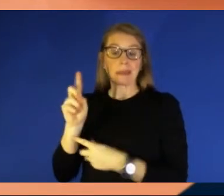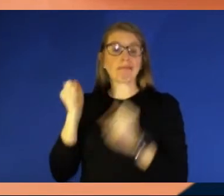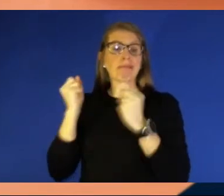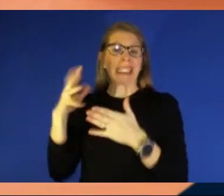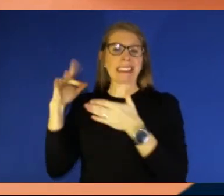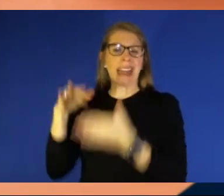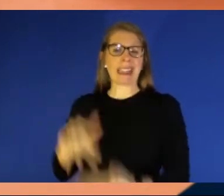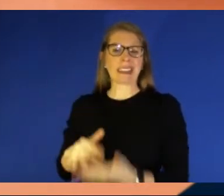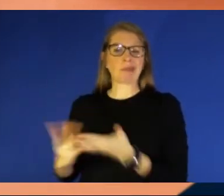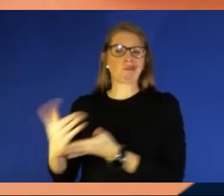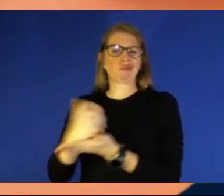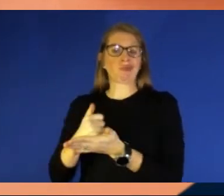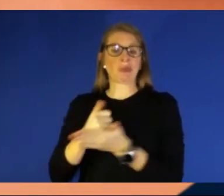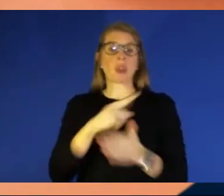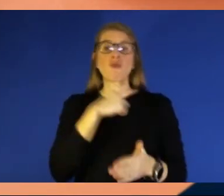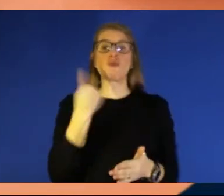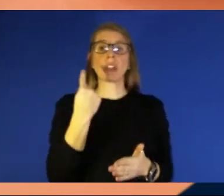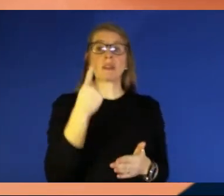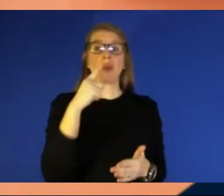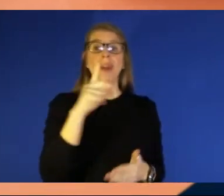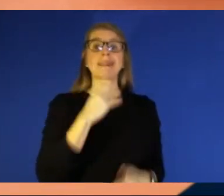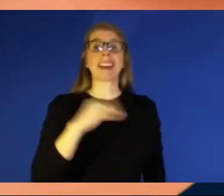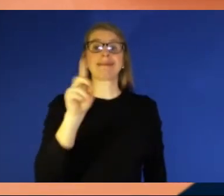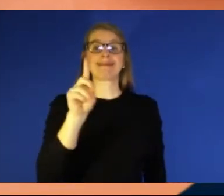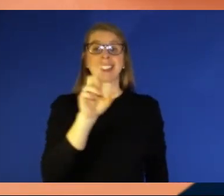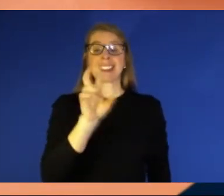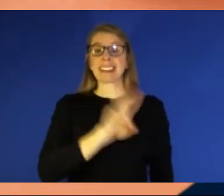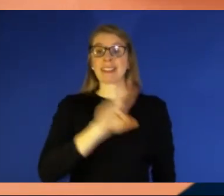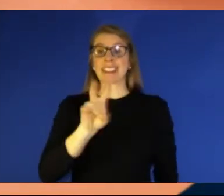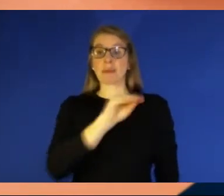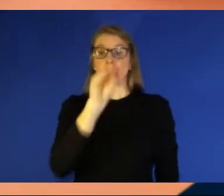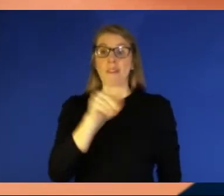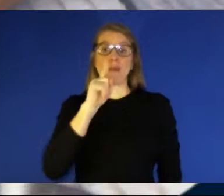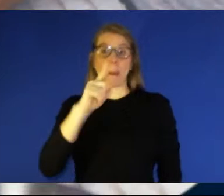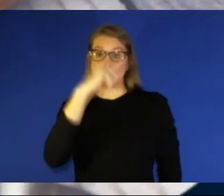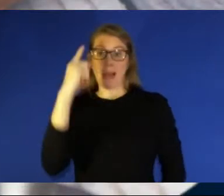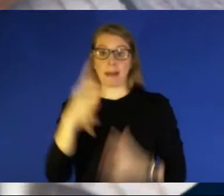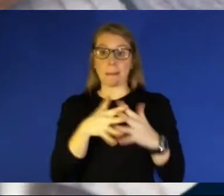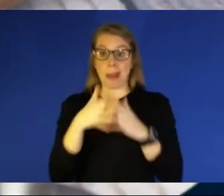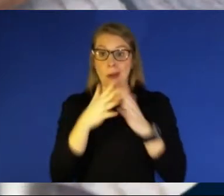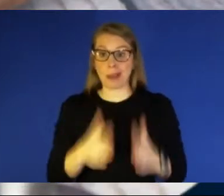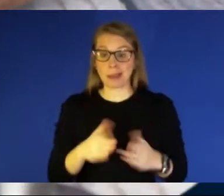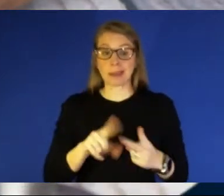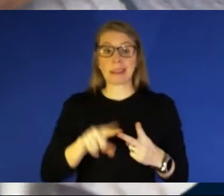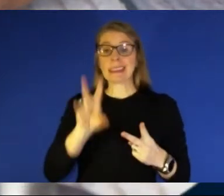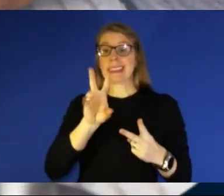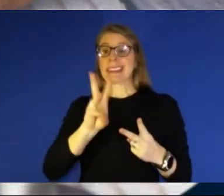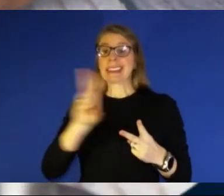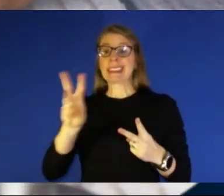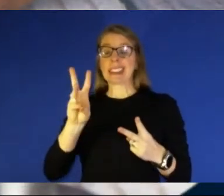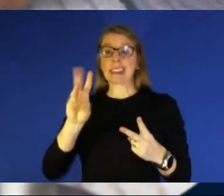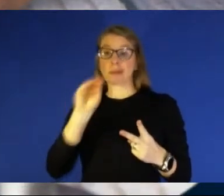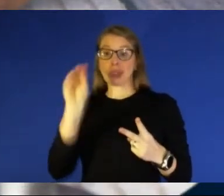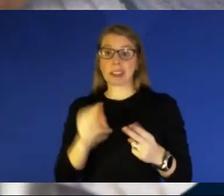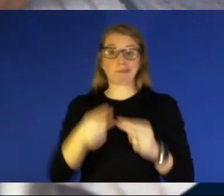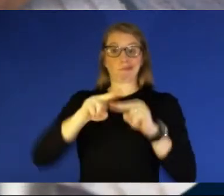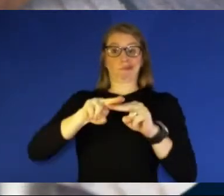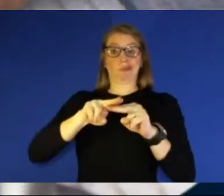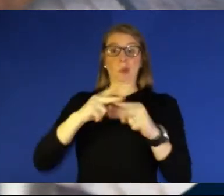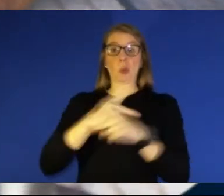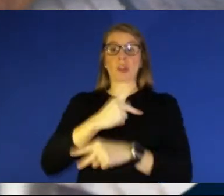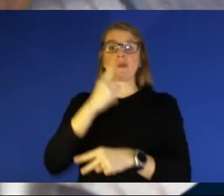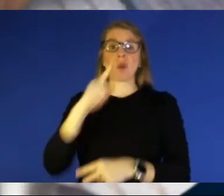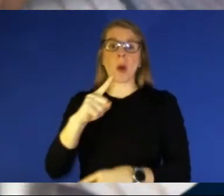diabetes is also a whopping 77% higher for Black Americans, 66% higher for Hispanic Americans.